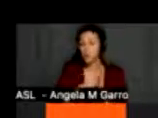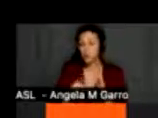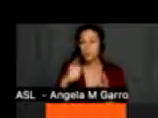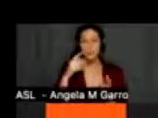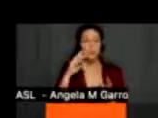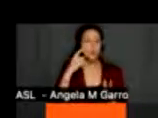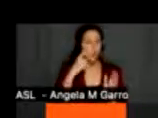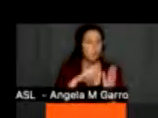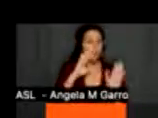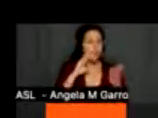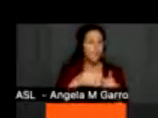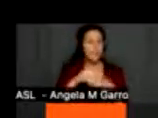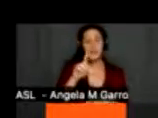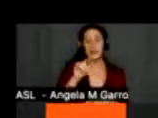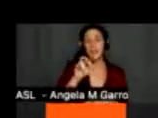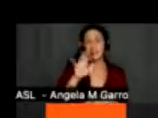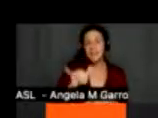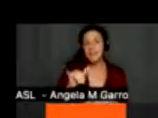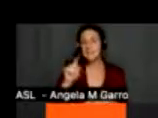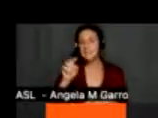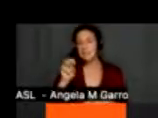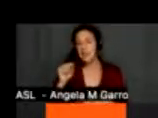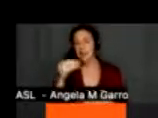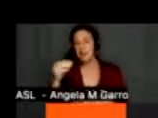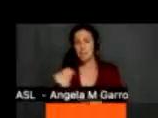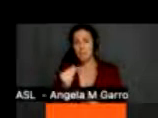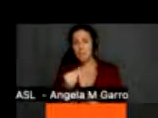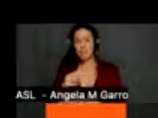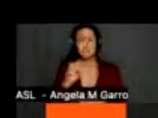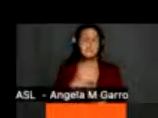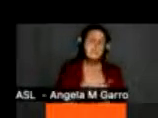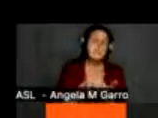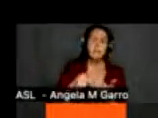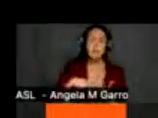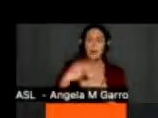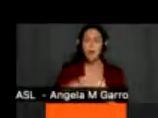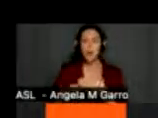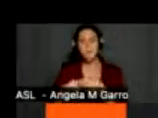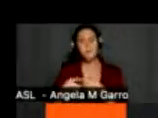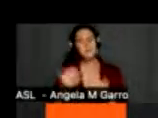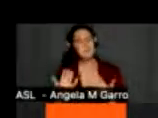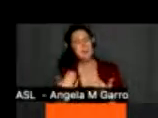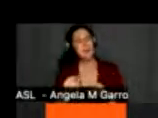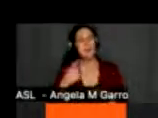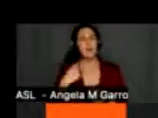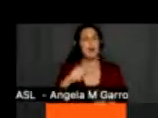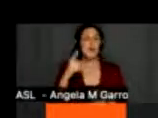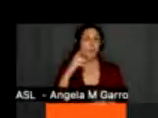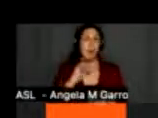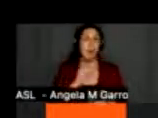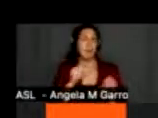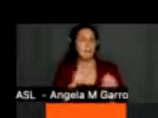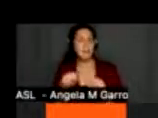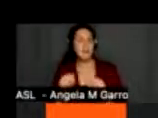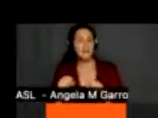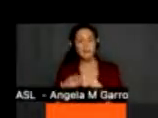on literacy, STEM, and math, with some programs pending our ability to recruit staff to offer some